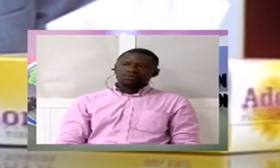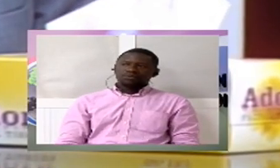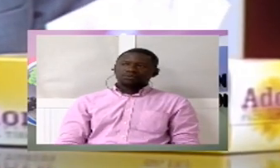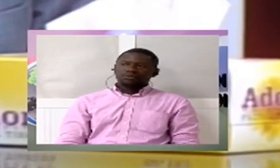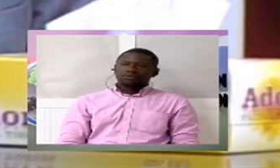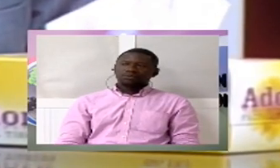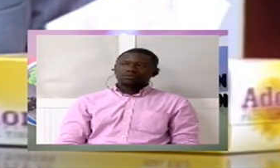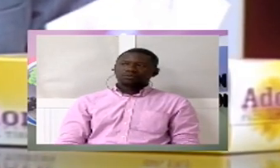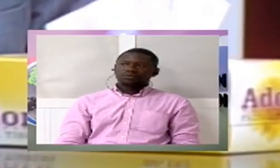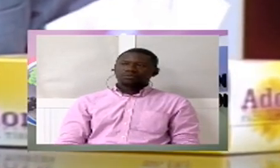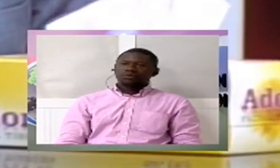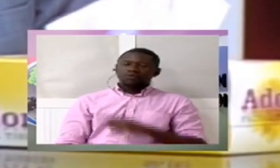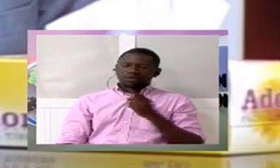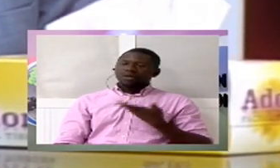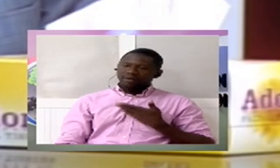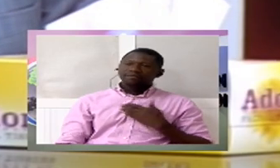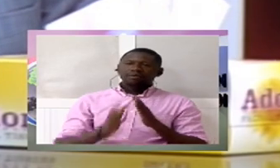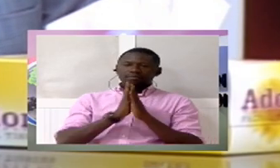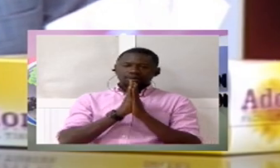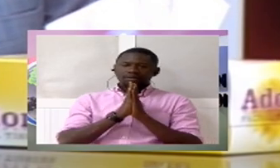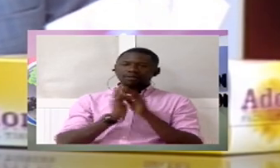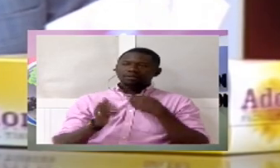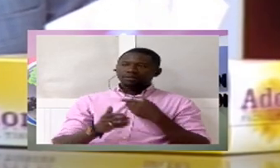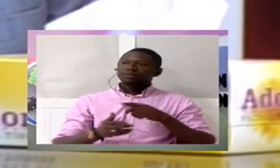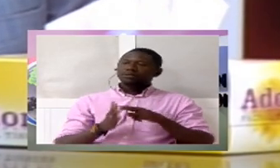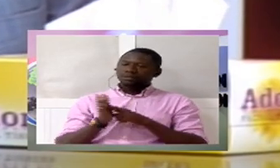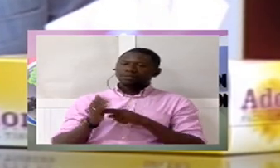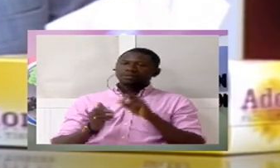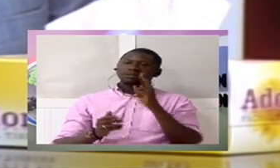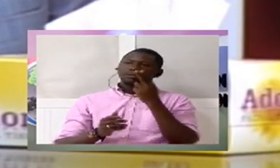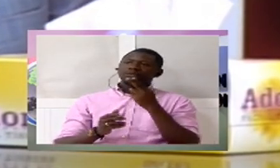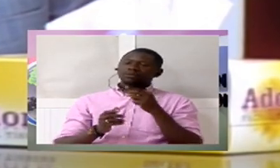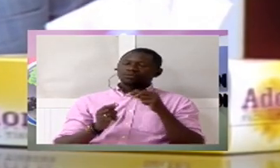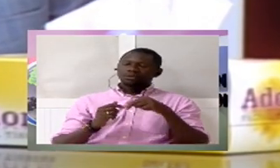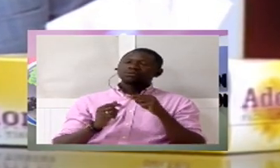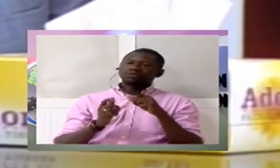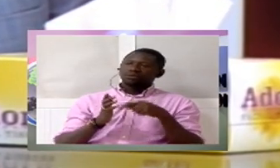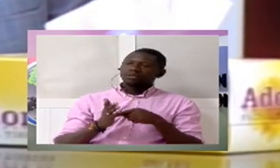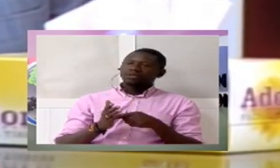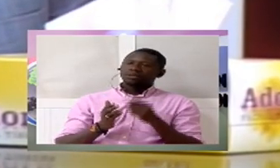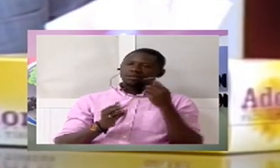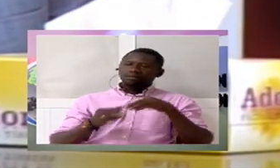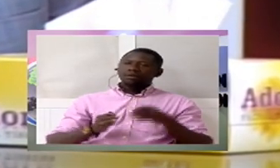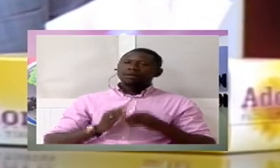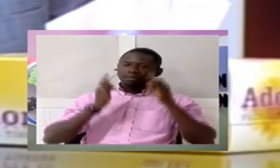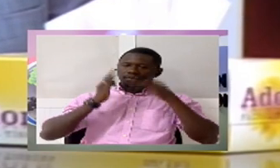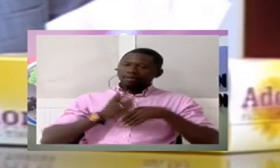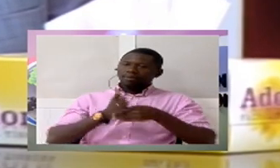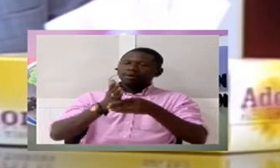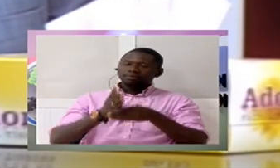We already had a prayer. I don't think we need a second word today. Imam, you want to? Please go